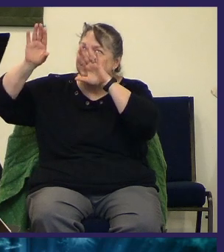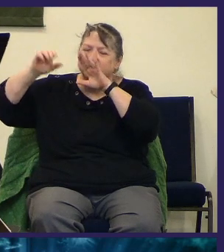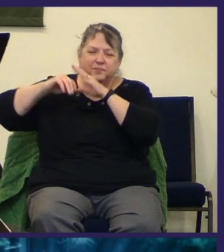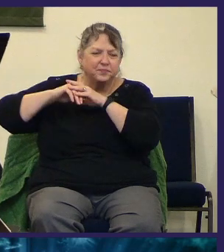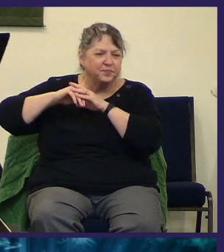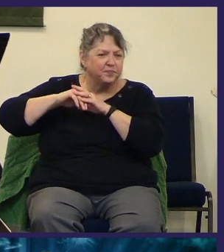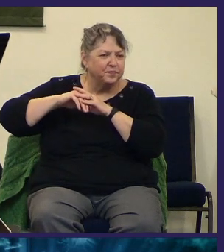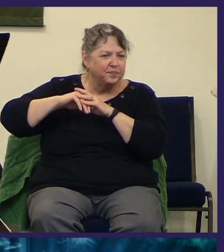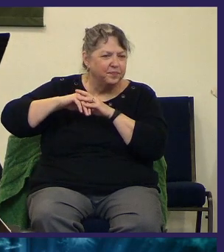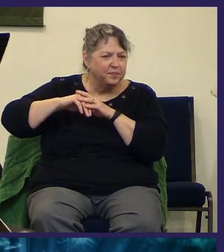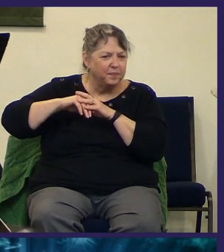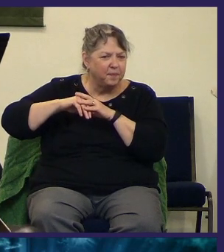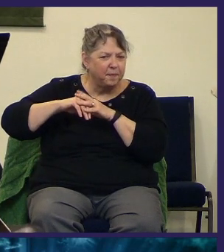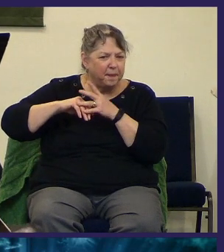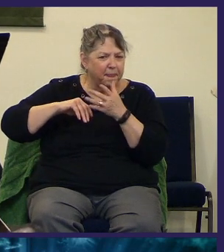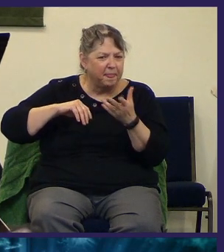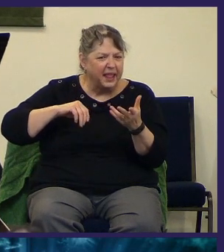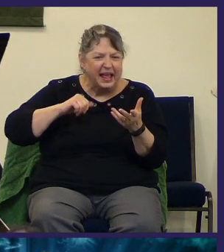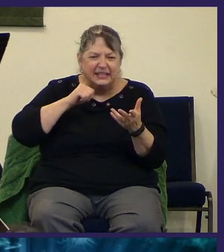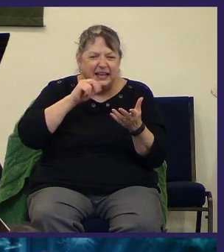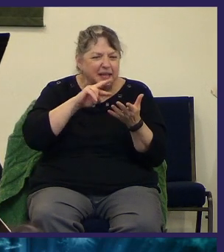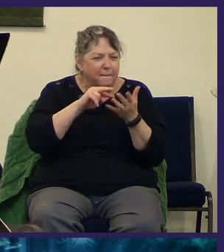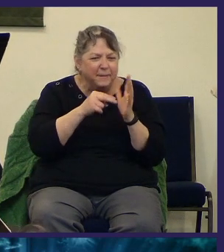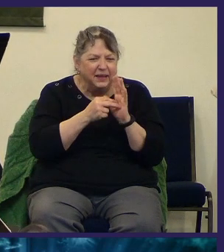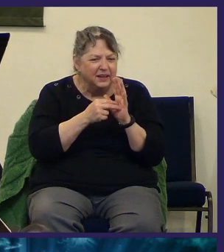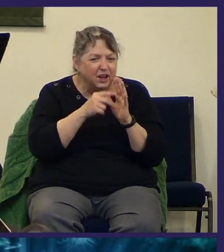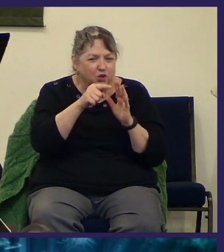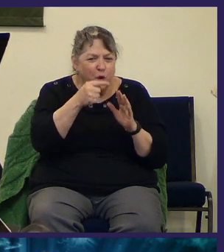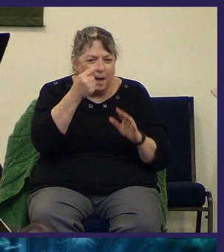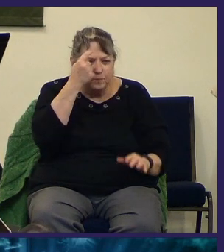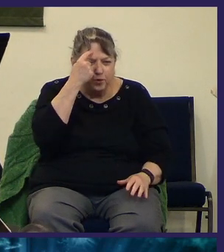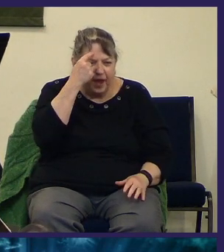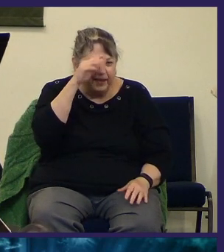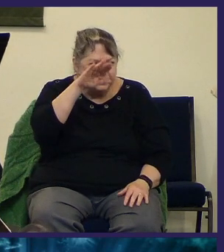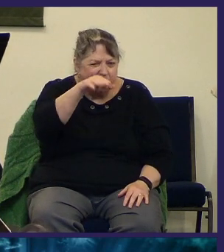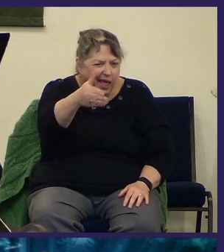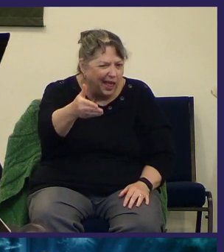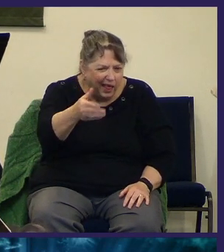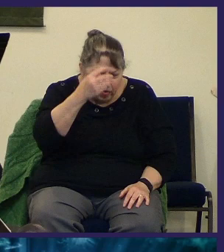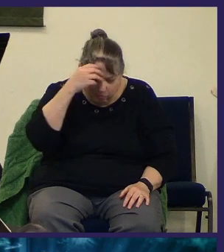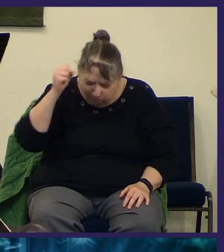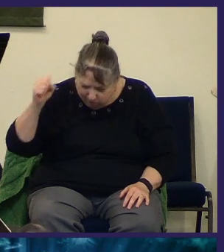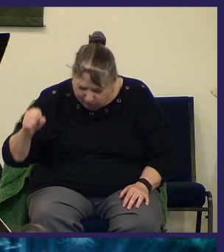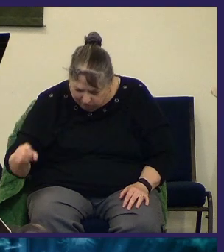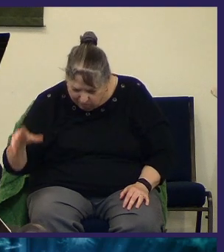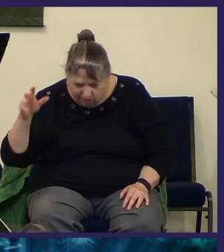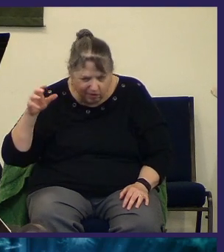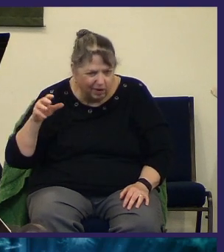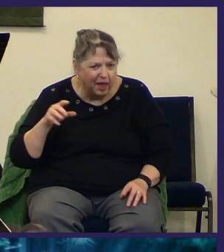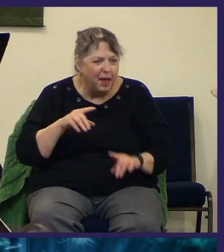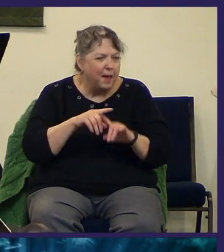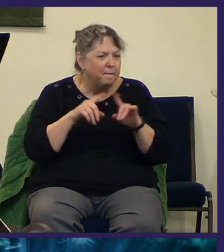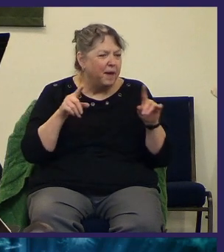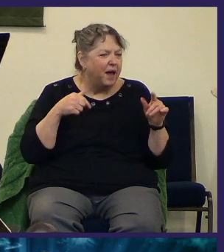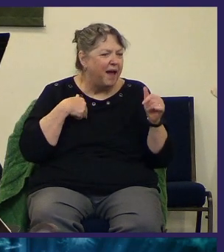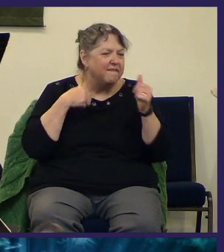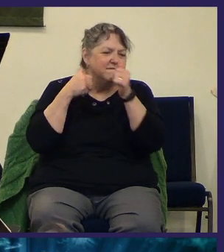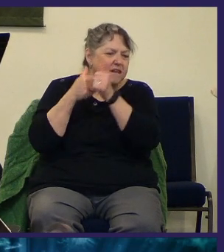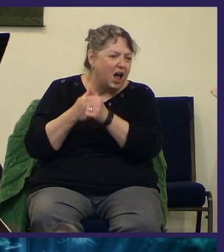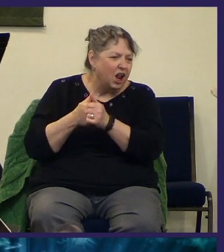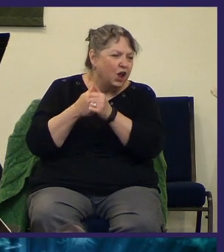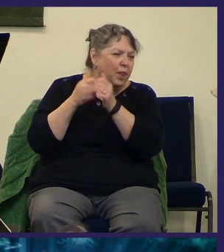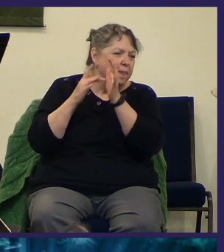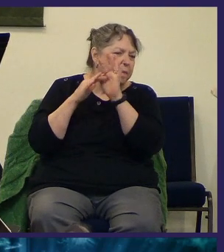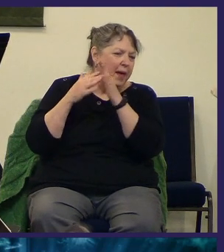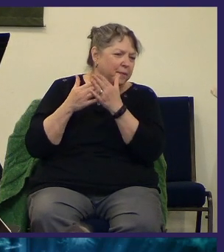brains and throwing them in the trash it's just following god's word it's a renewing of the word and